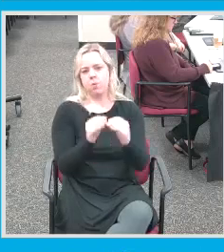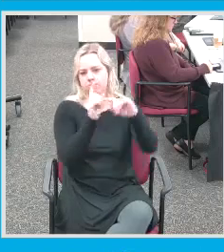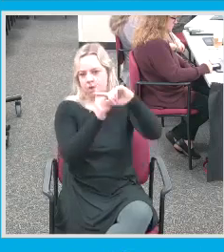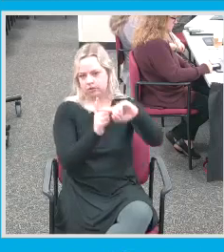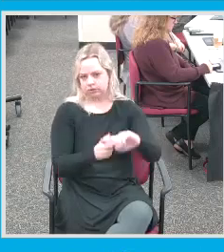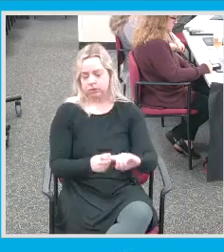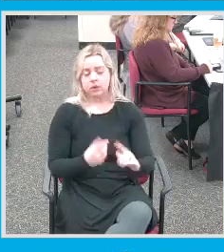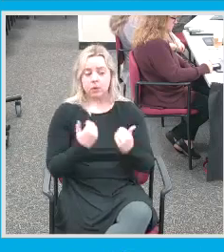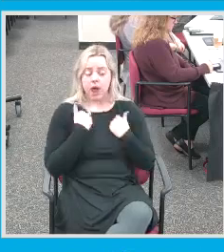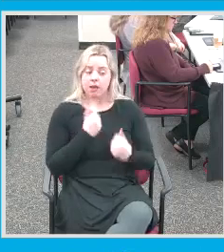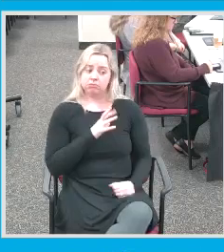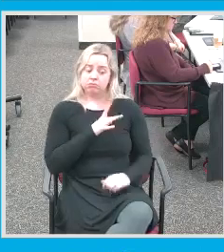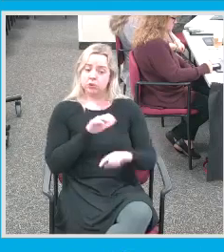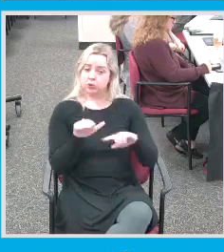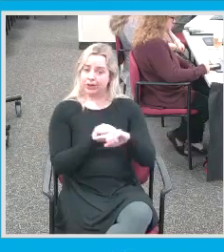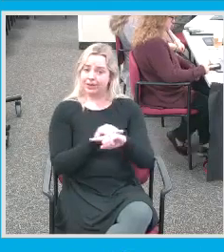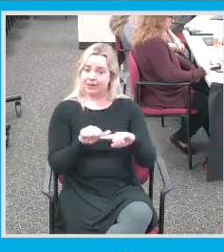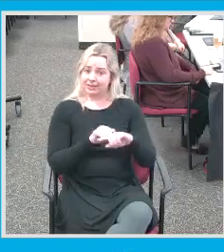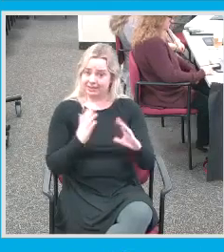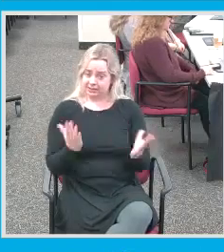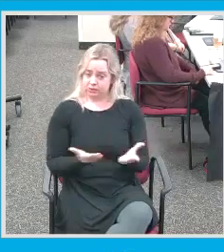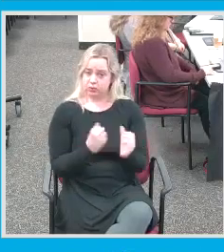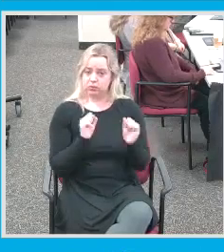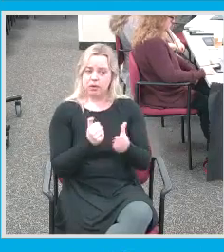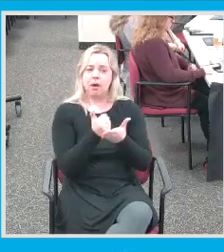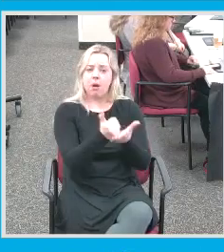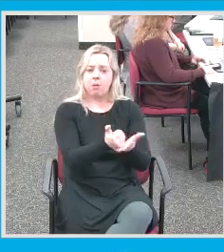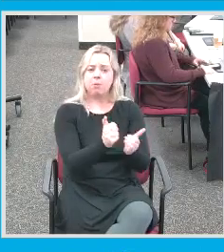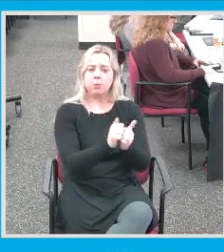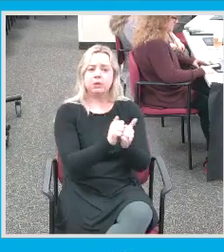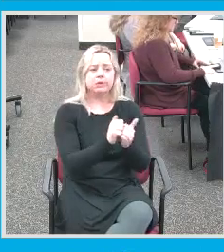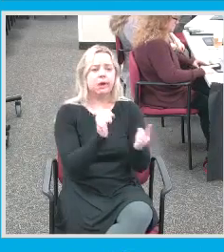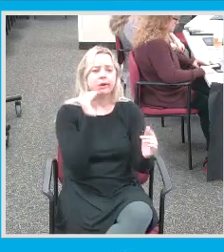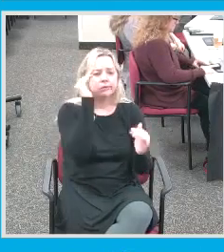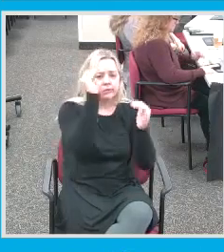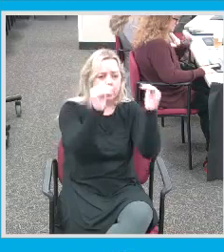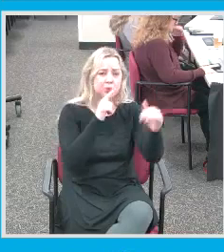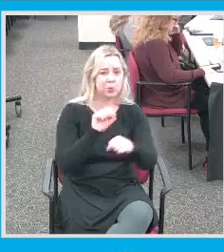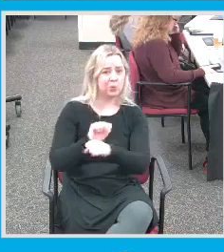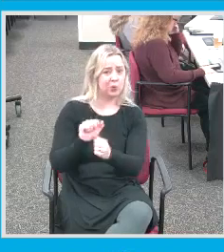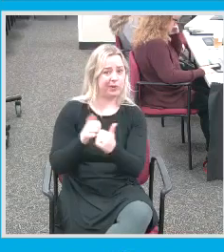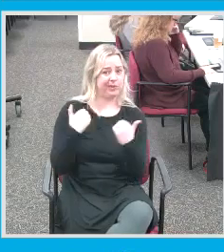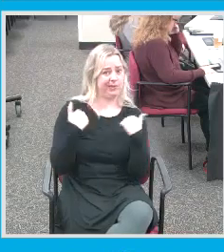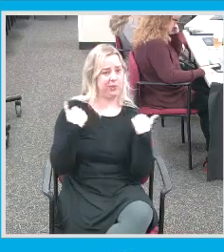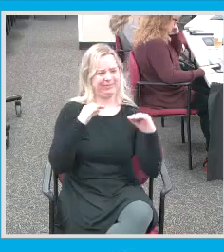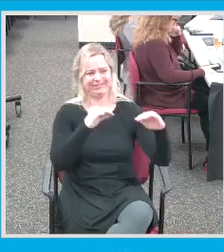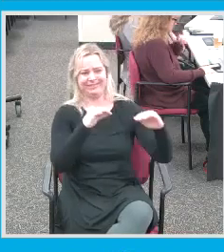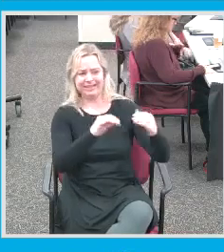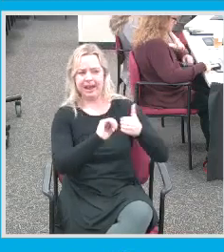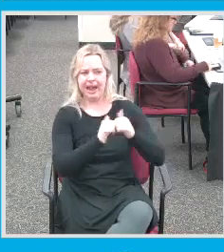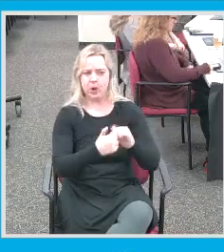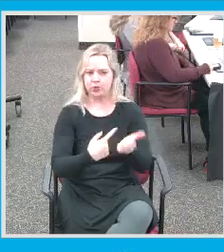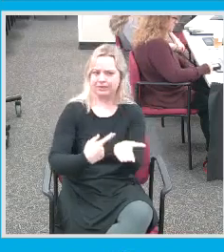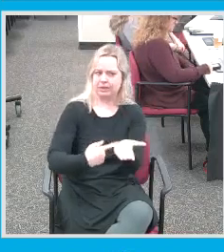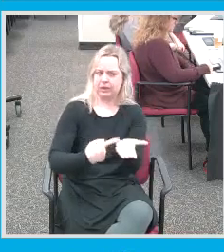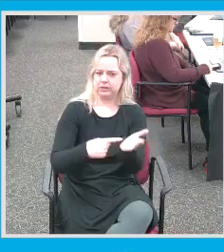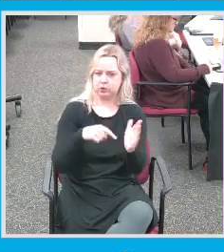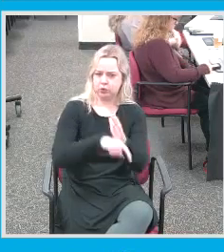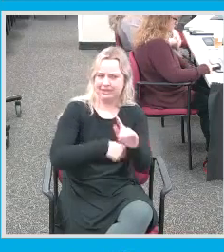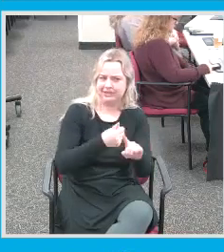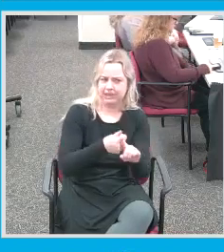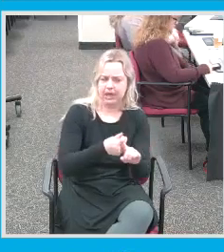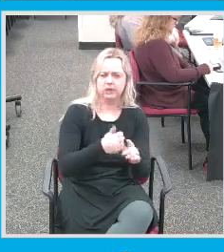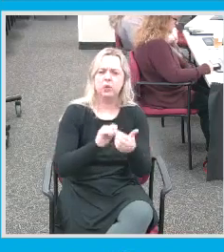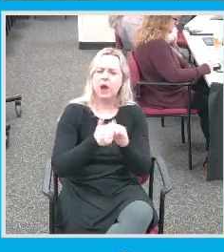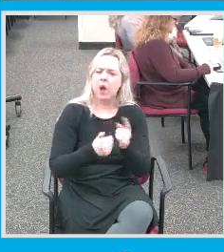that equip adults who are working with youth and also adults who work with adults to talk about suicide. How can we recognize